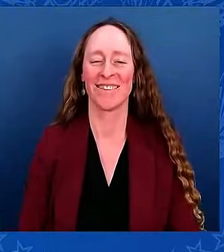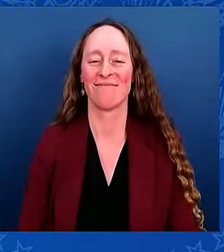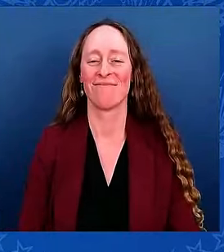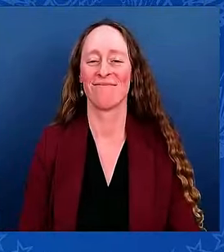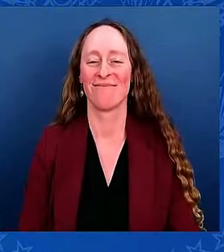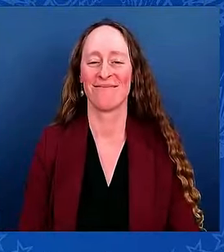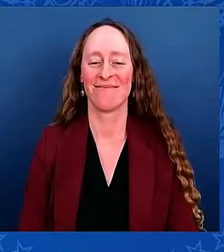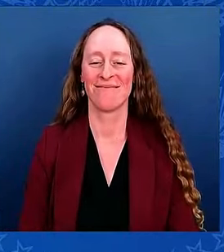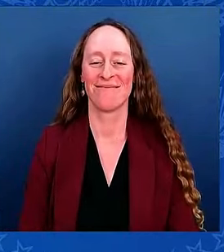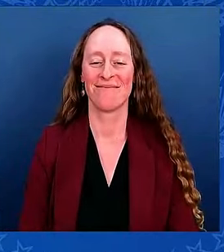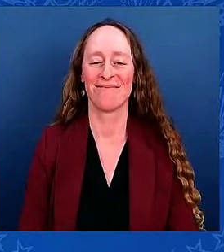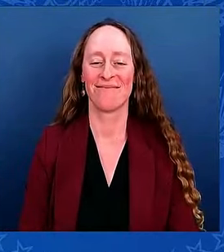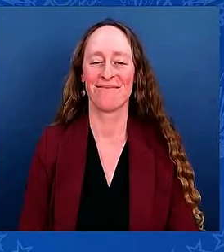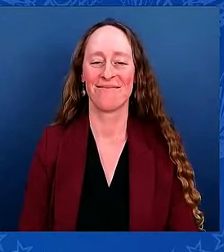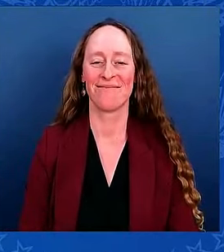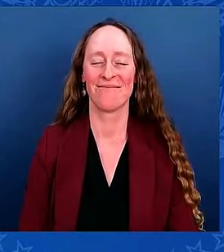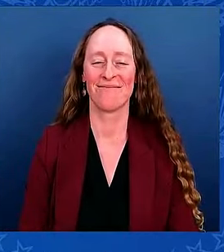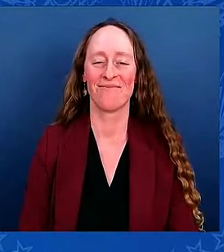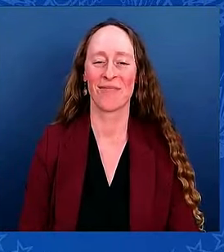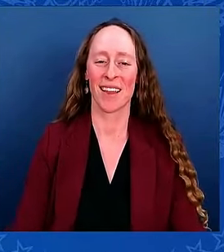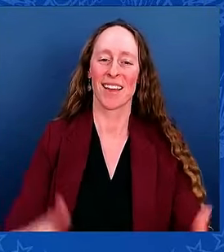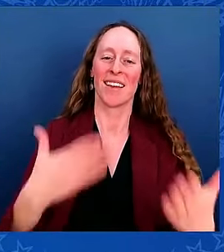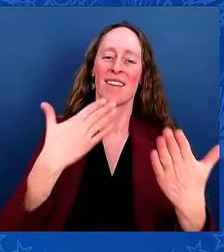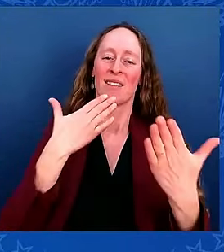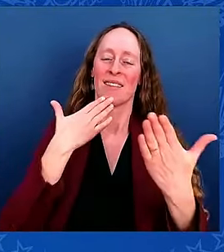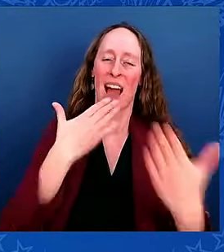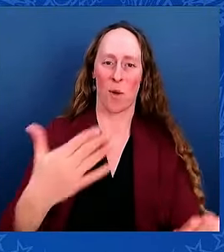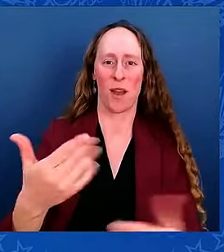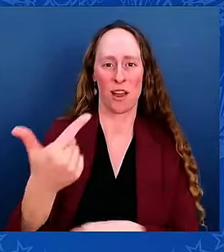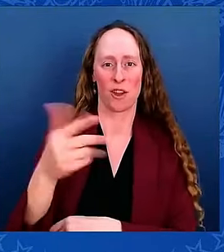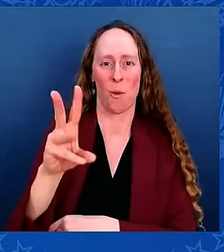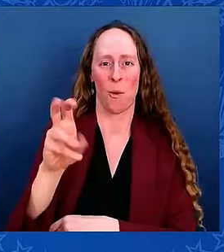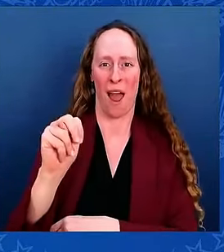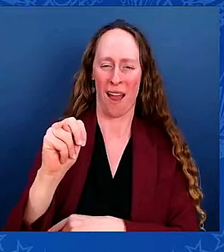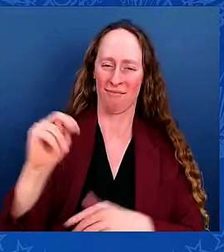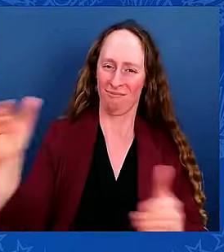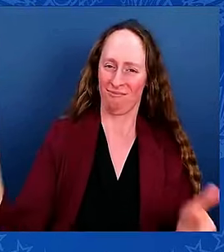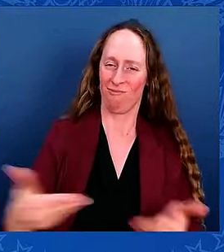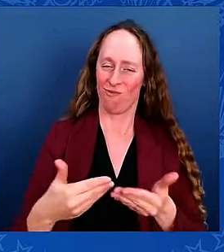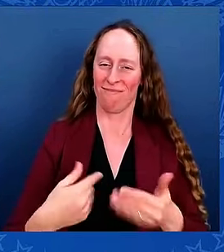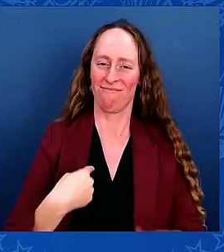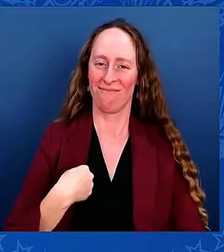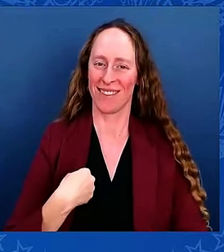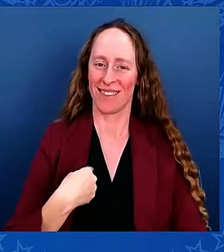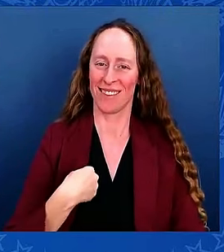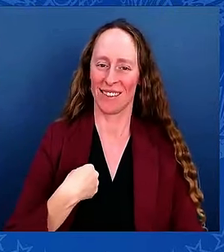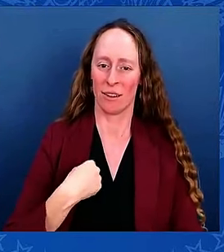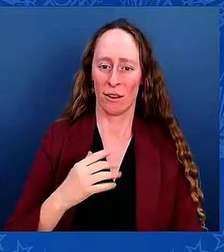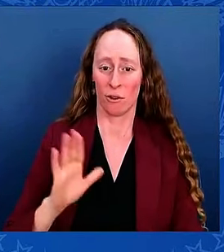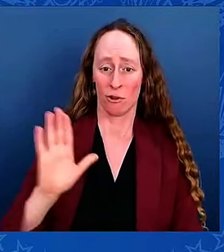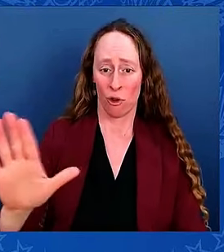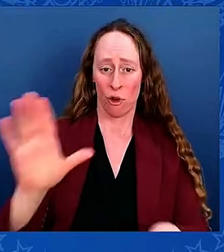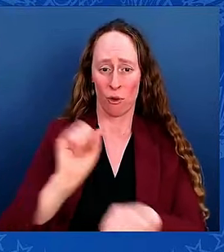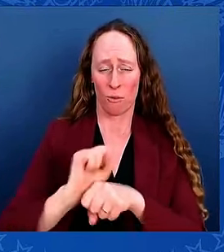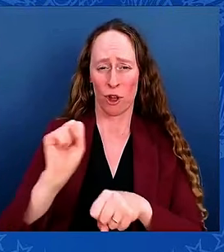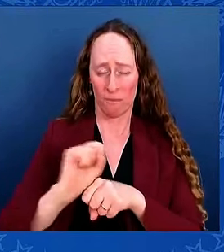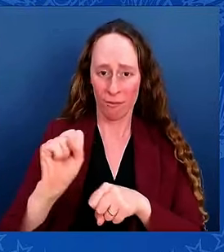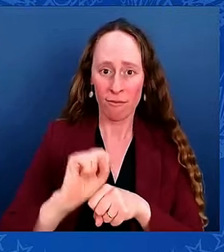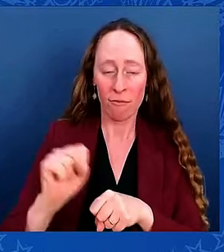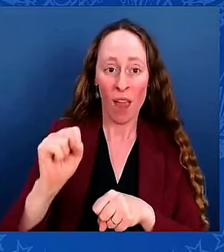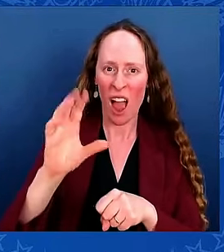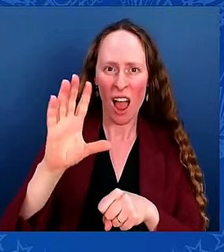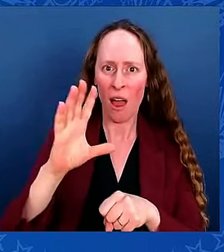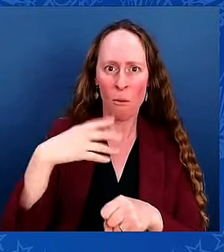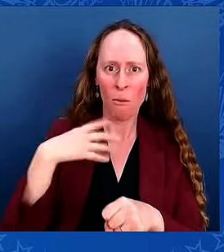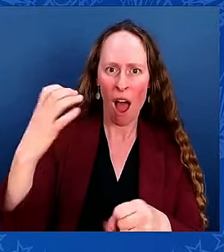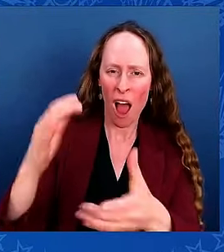Thank you, Gwen, for that introduction, and a big congratulations to your fellow longshoremen who just won a record wage gain. You deserve